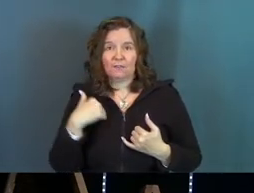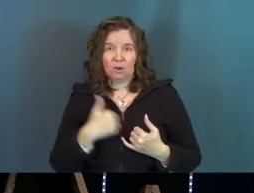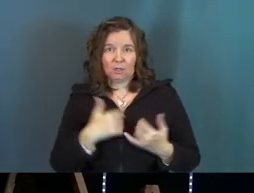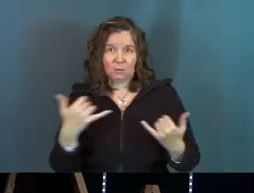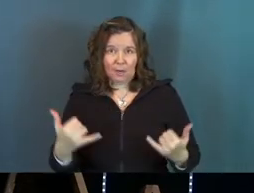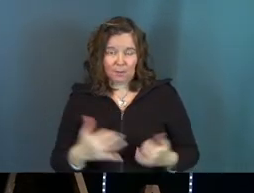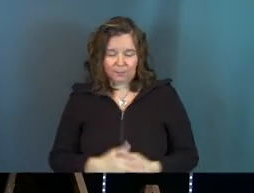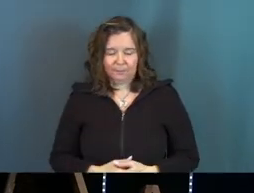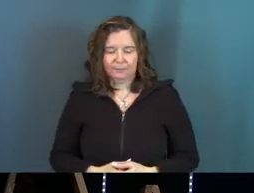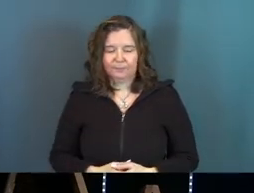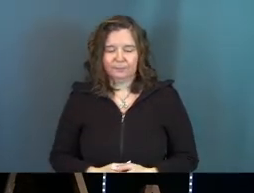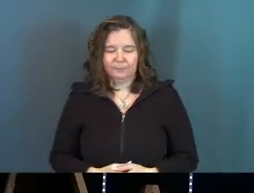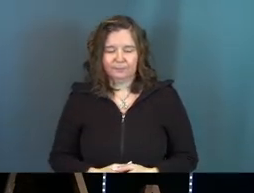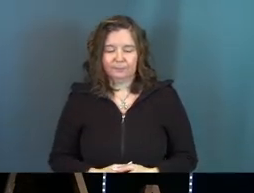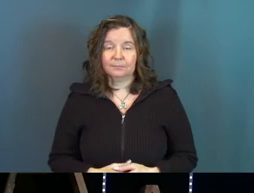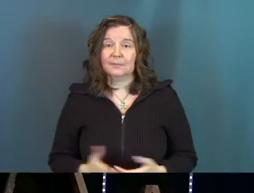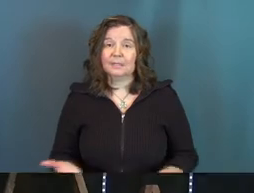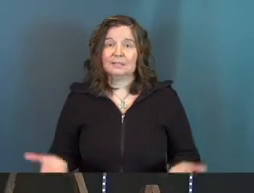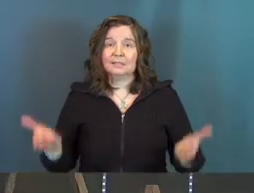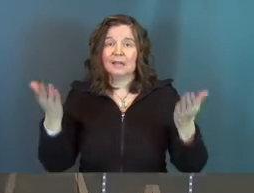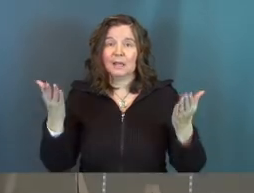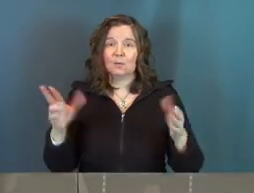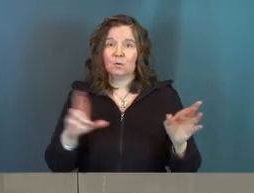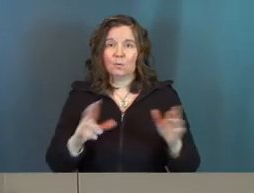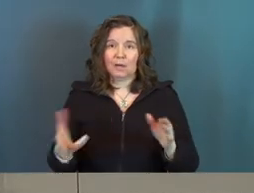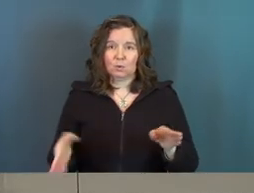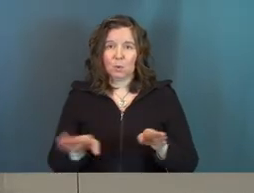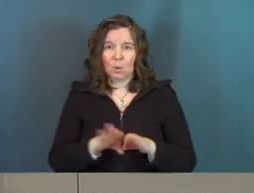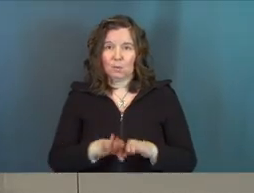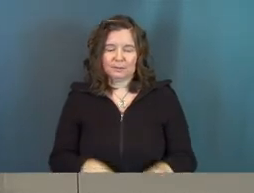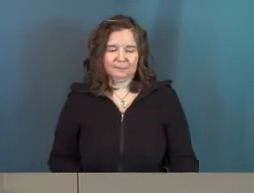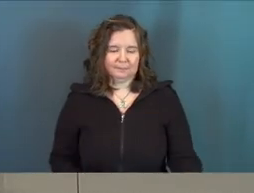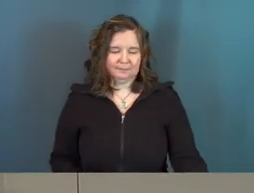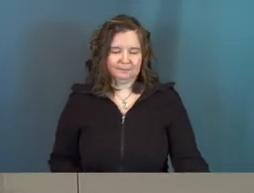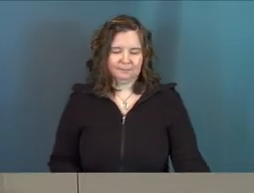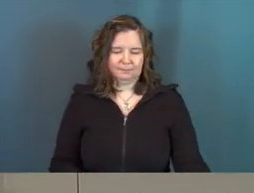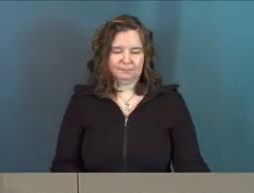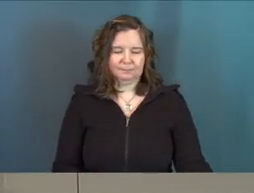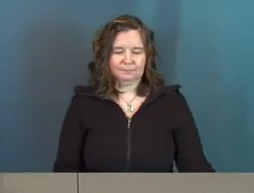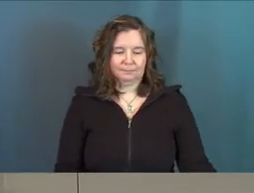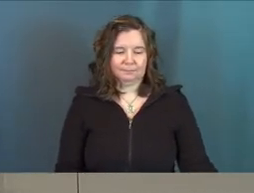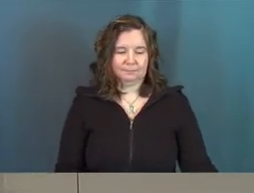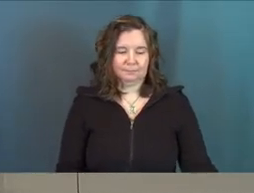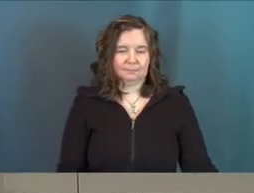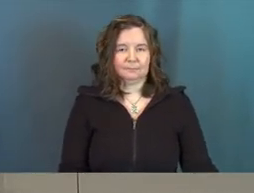us right now. You guys want to stand up? We're getting ready to close out.